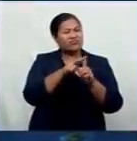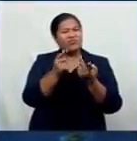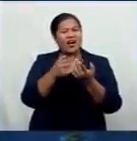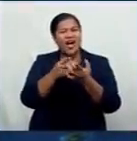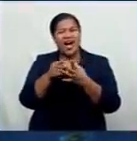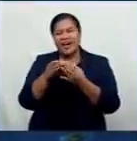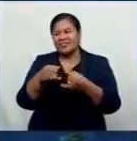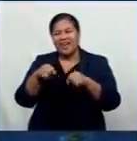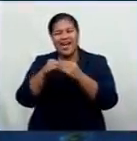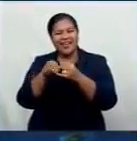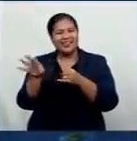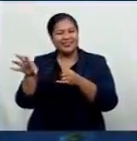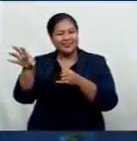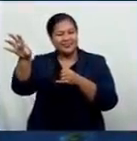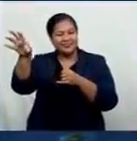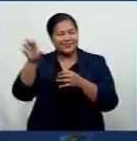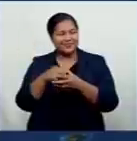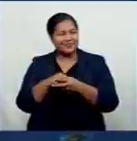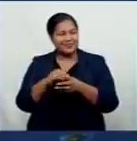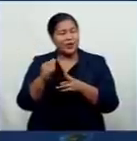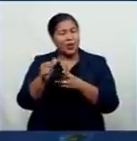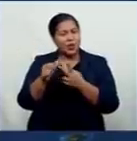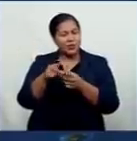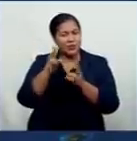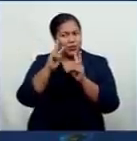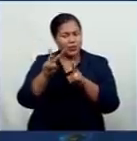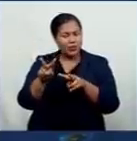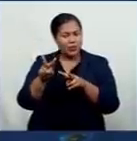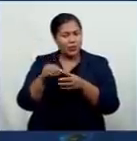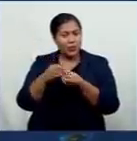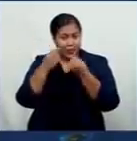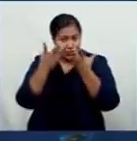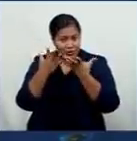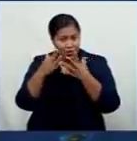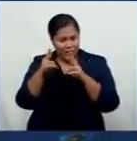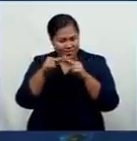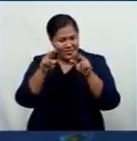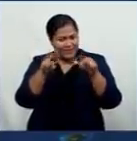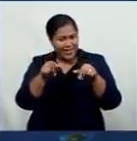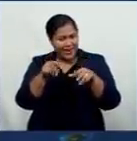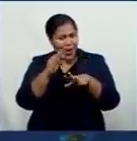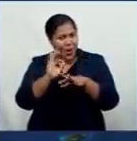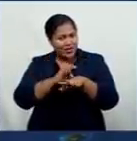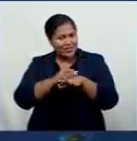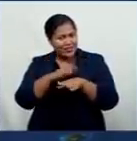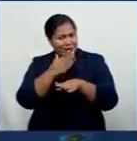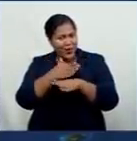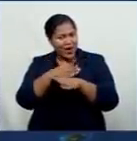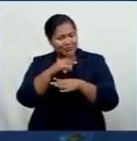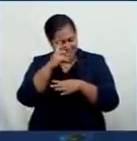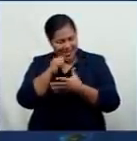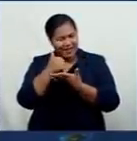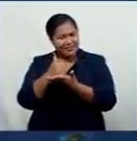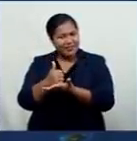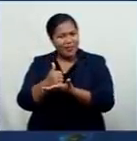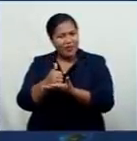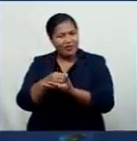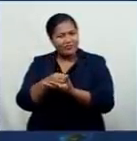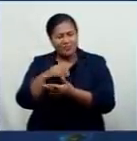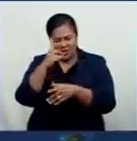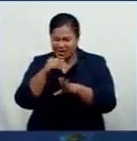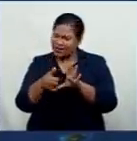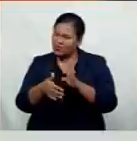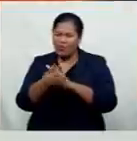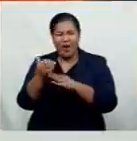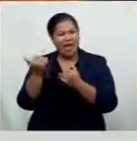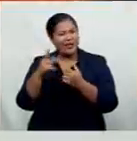maritime areas, and also we've shown that in the field hospital operations that we can help anywhere that